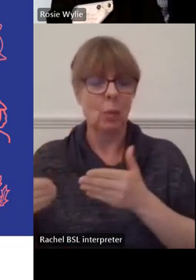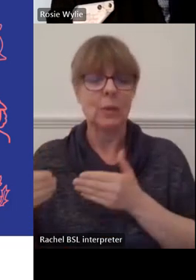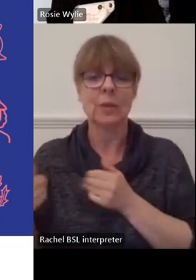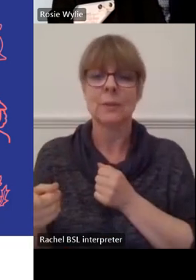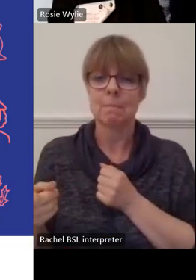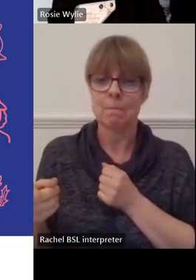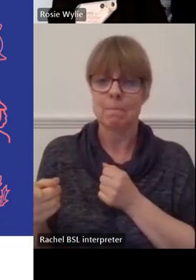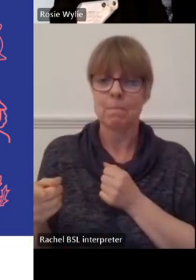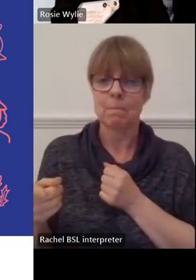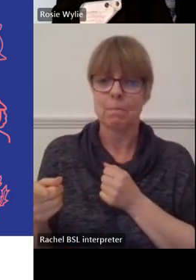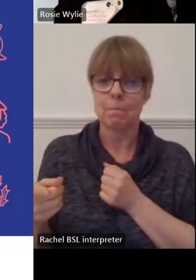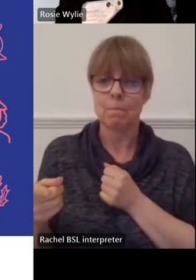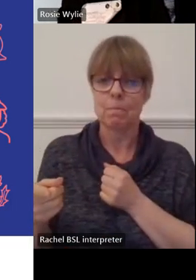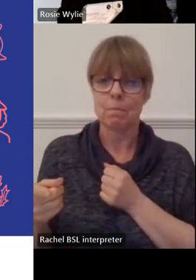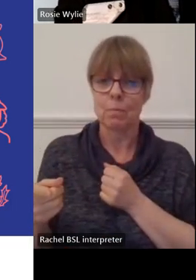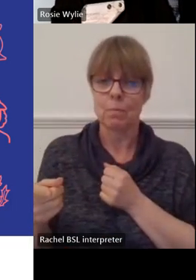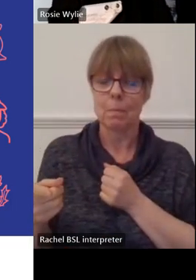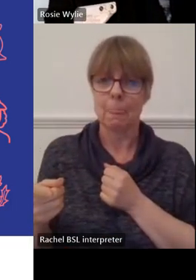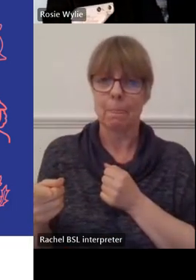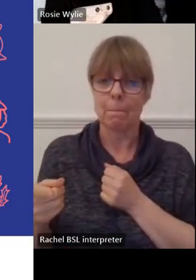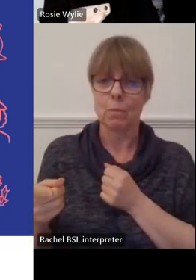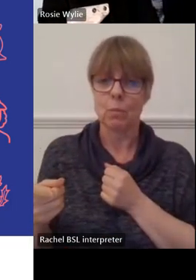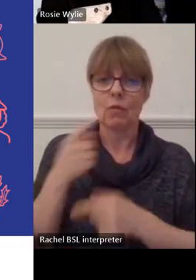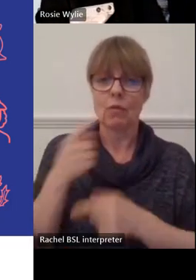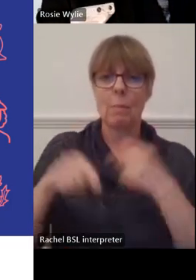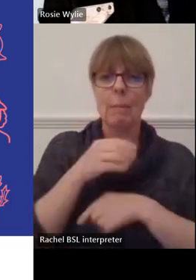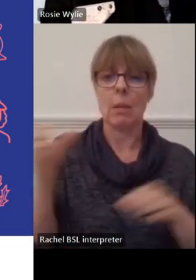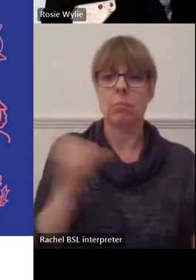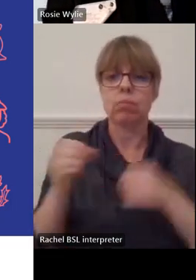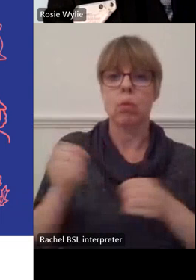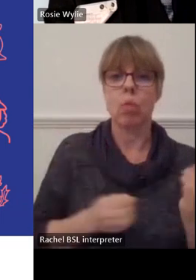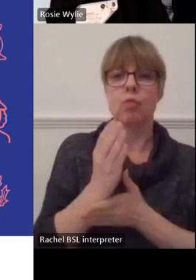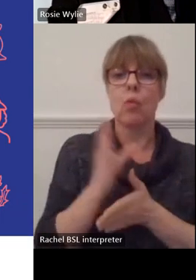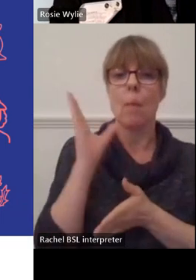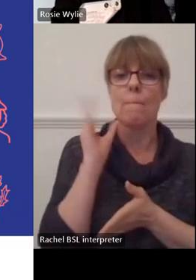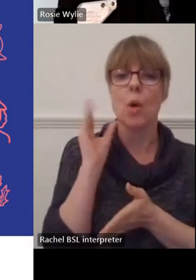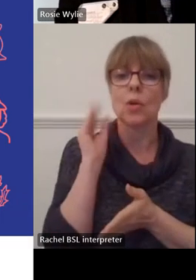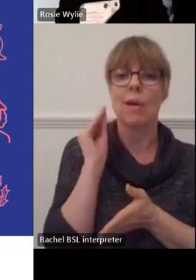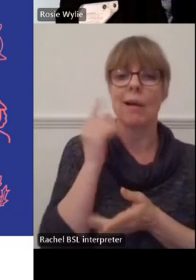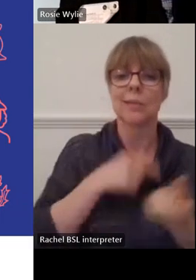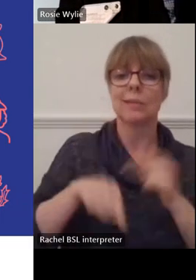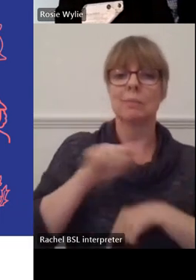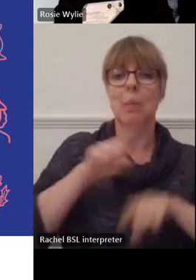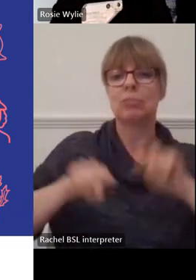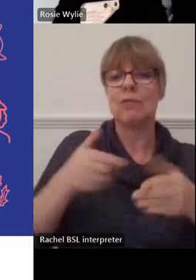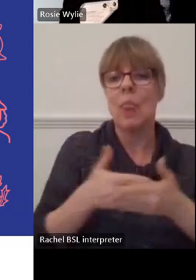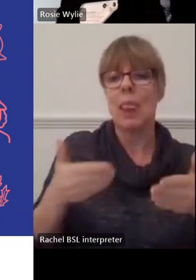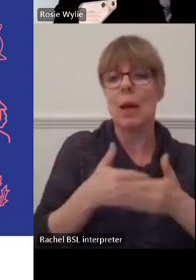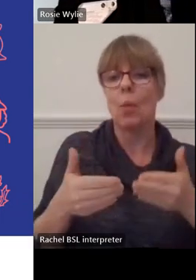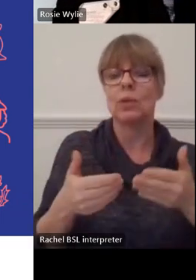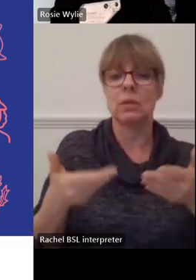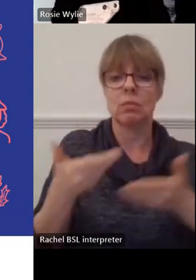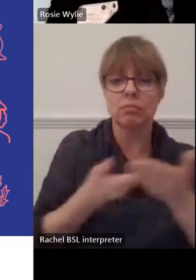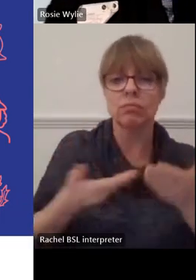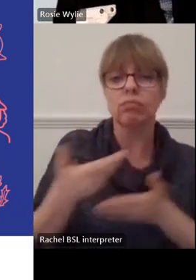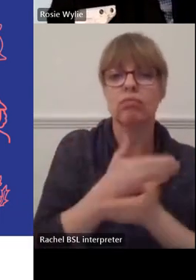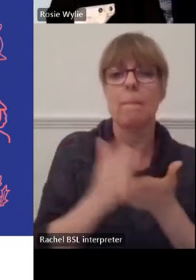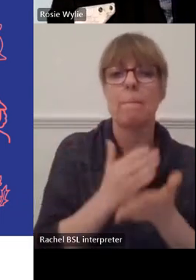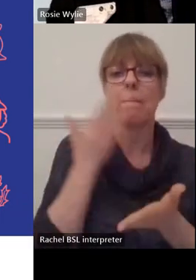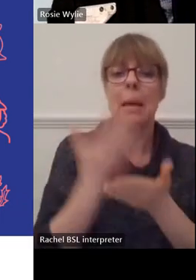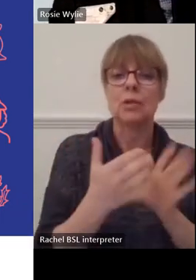And several of the guests that used to come on the podcast as well were people that speak different languages. So we used to try and make sure that